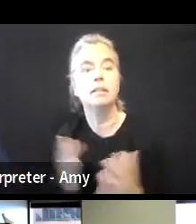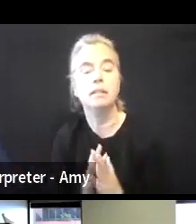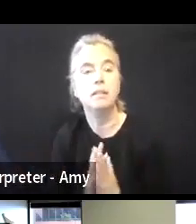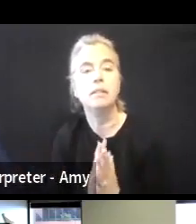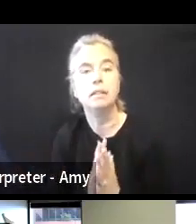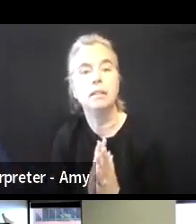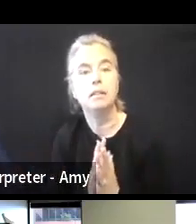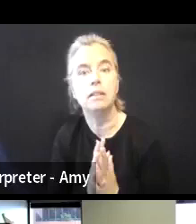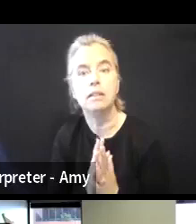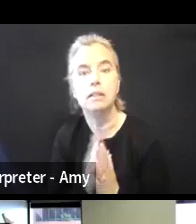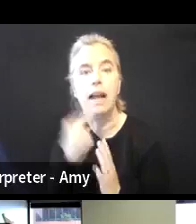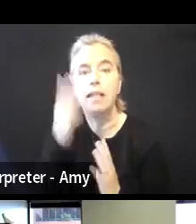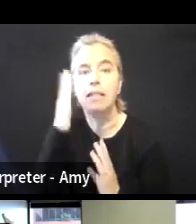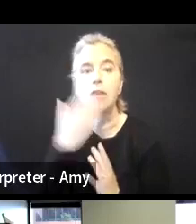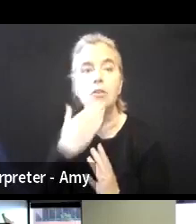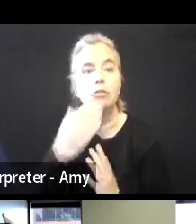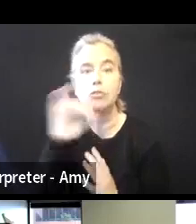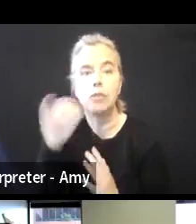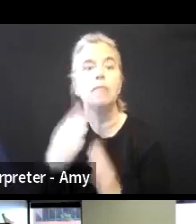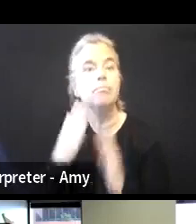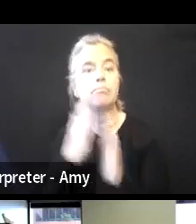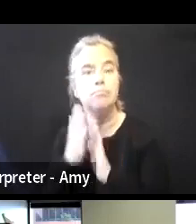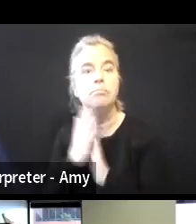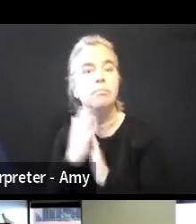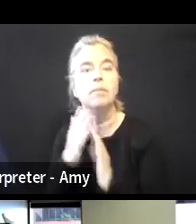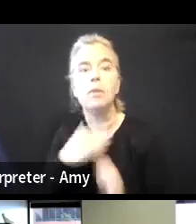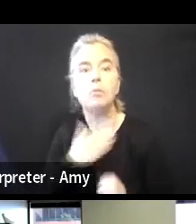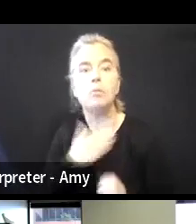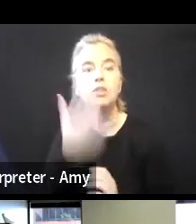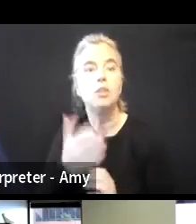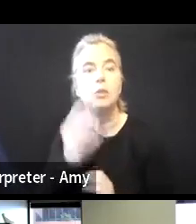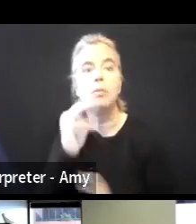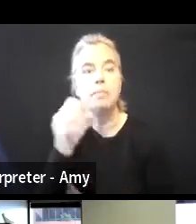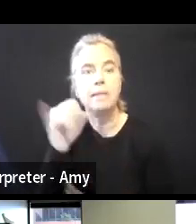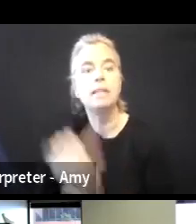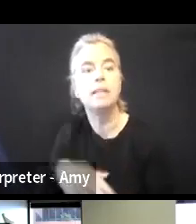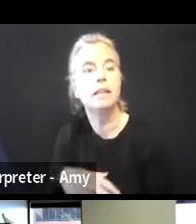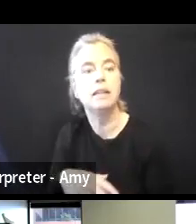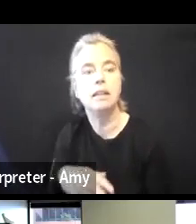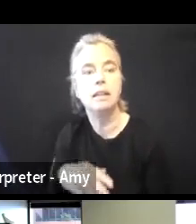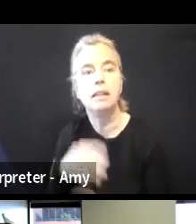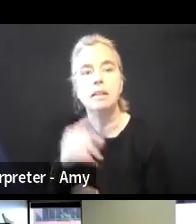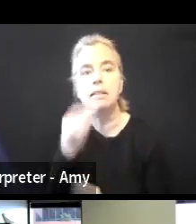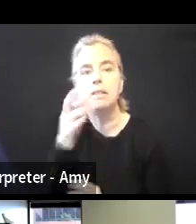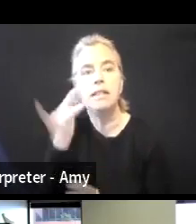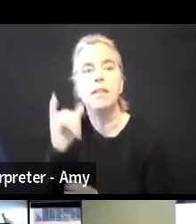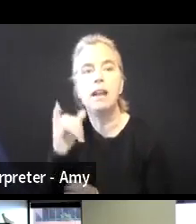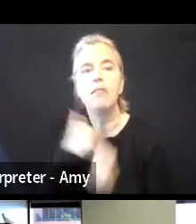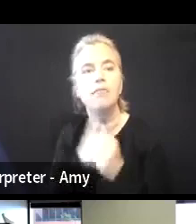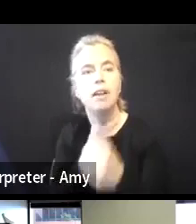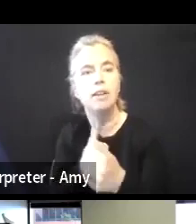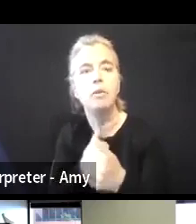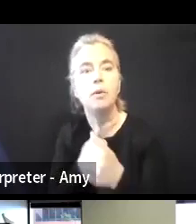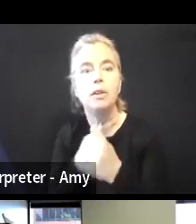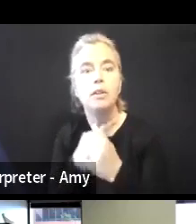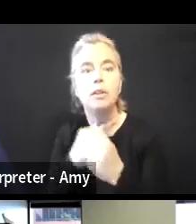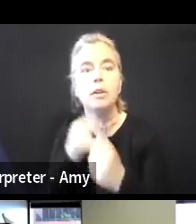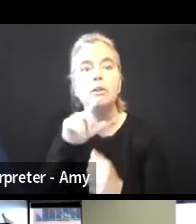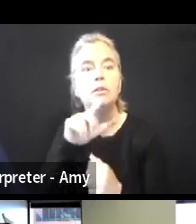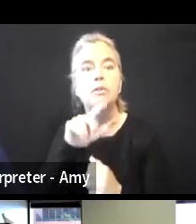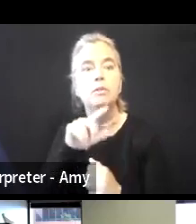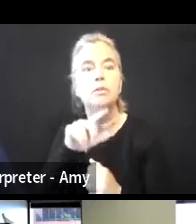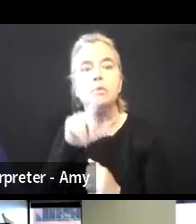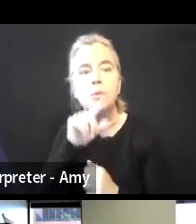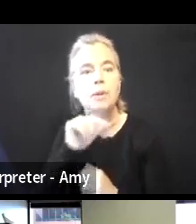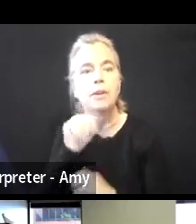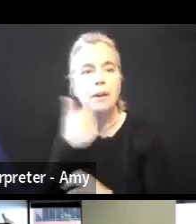just appreciate it. So thanks, Missy. Thank you, sir. And I follow you all on Twitter and maybe a couple other social media platforms. And I see you're